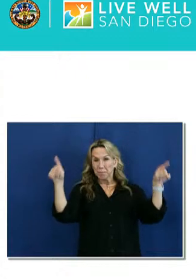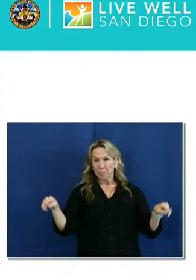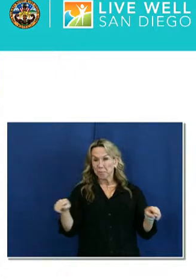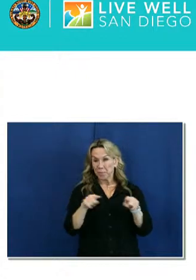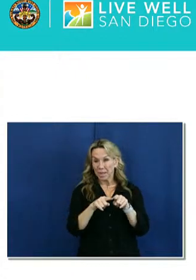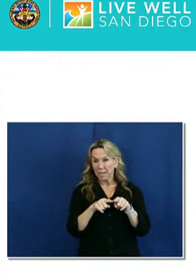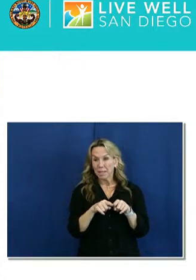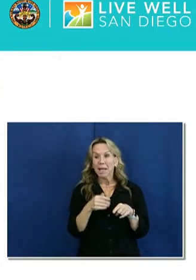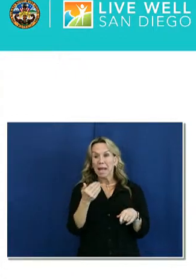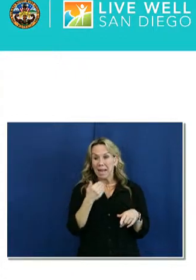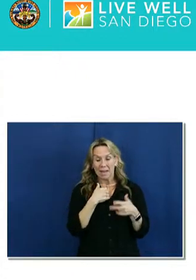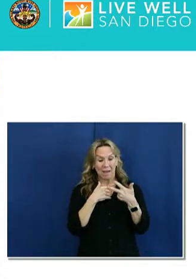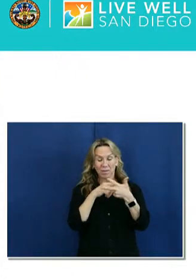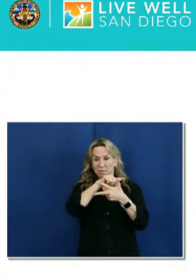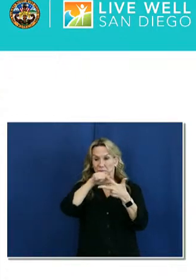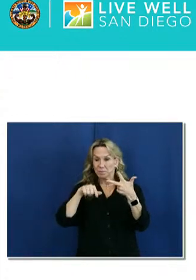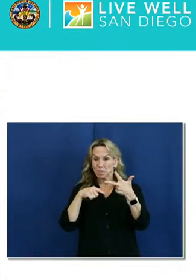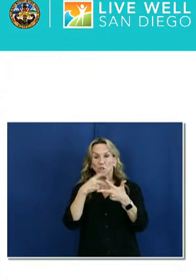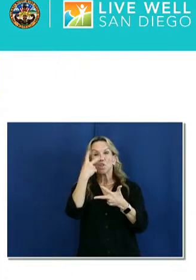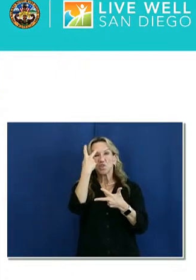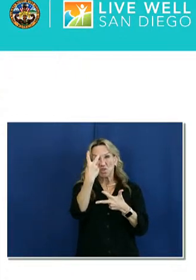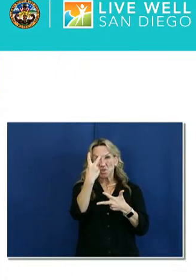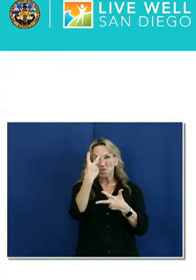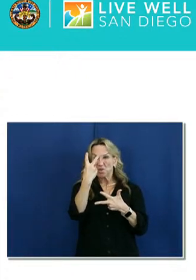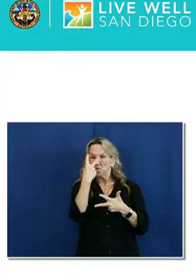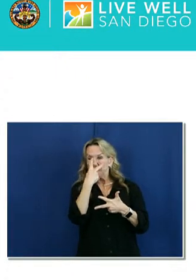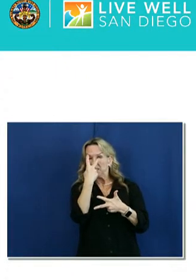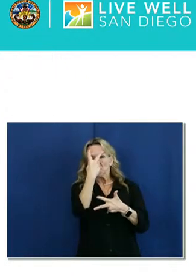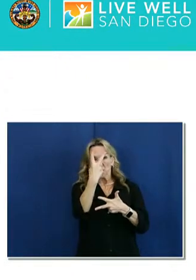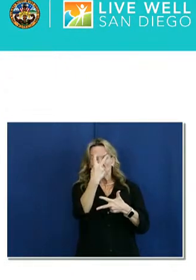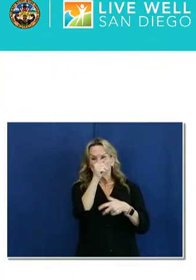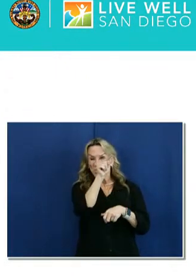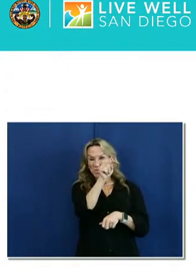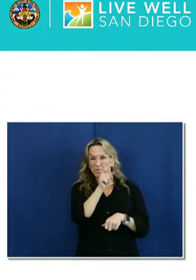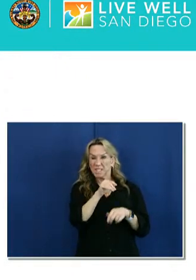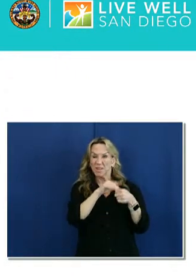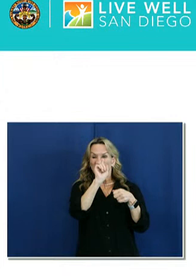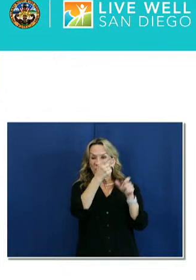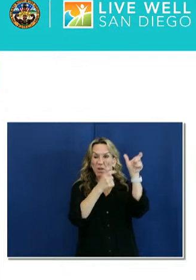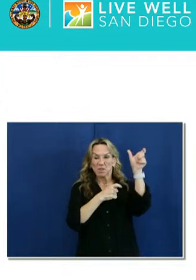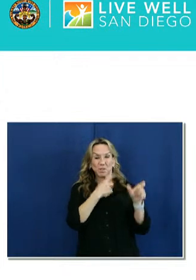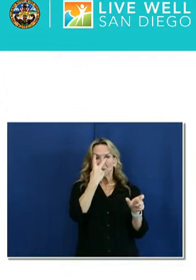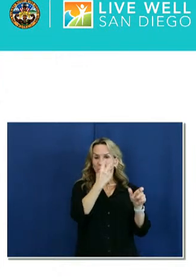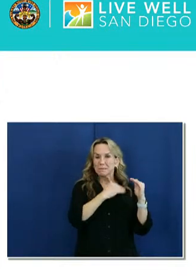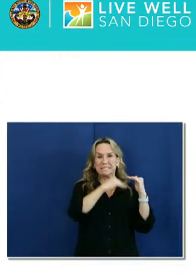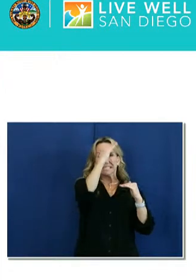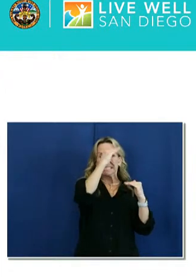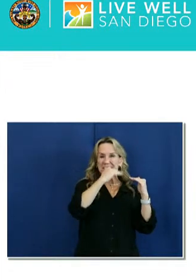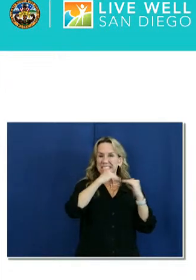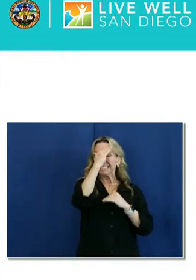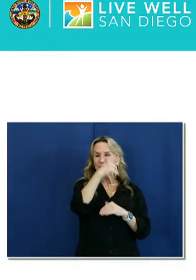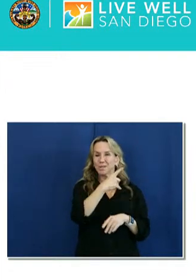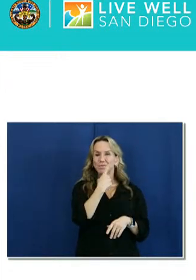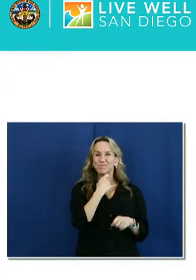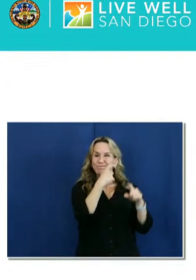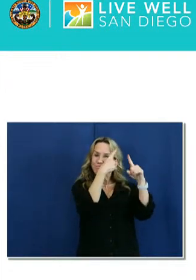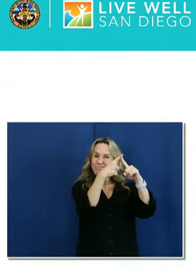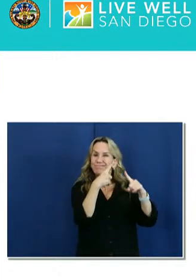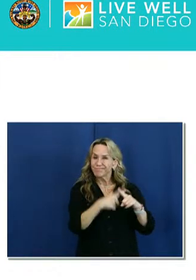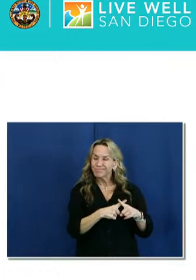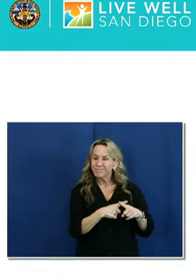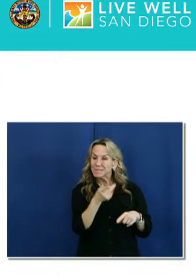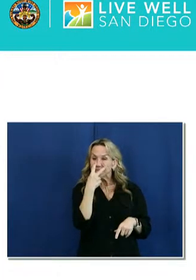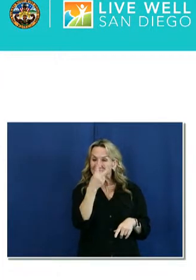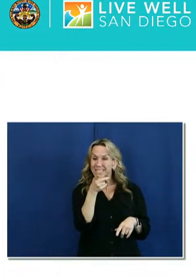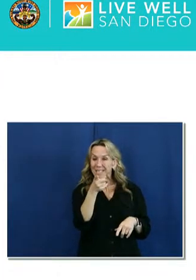metrics that have not met or that have exceeded the threshold. These 2